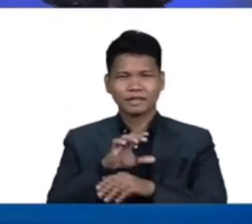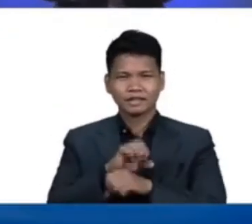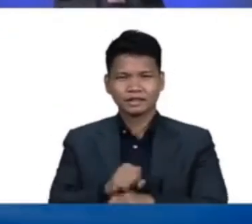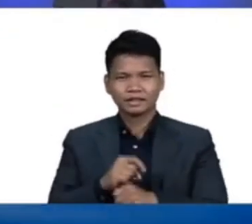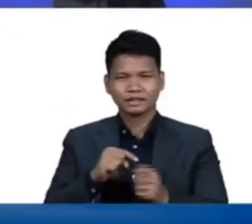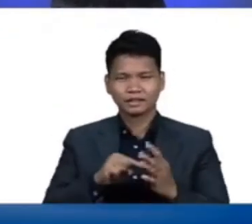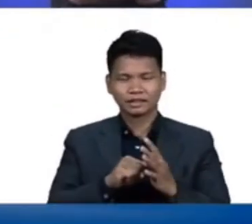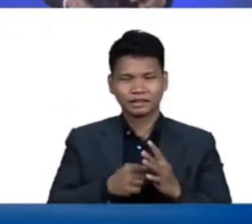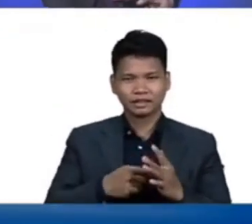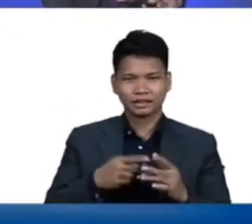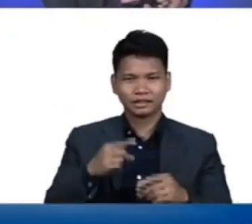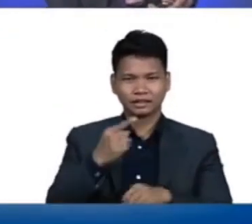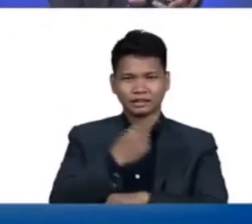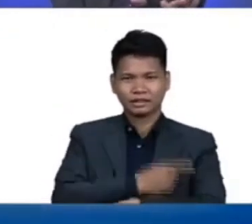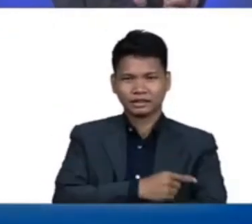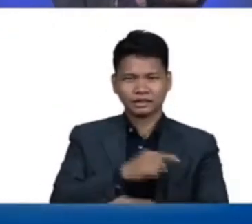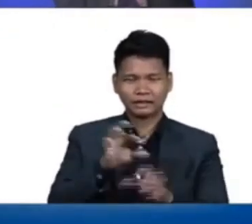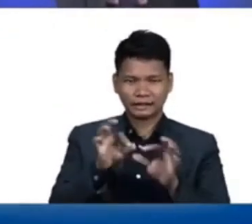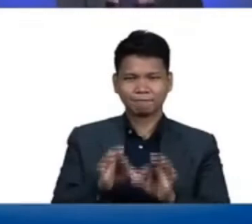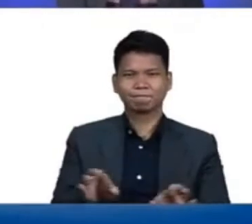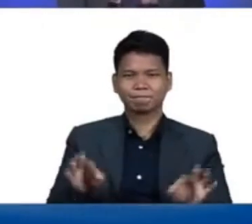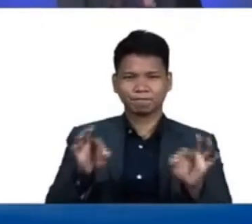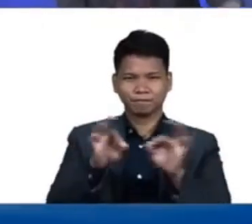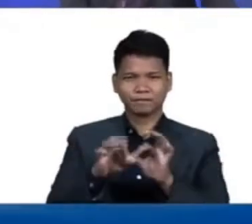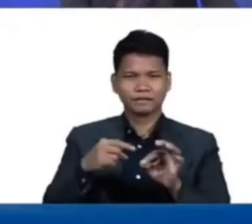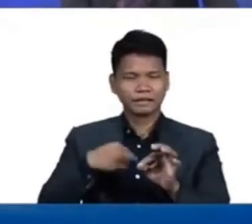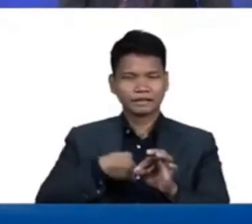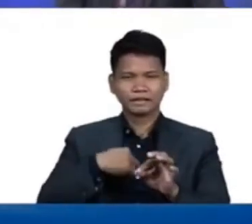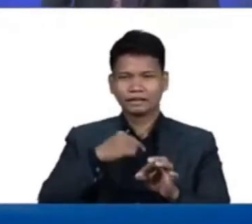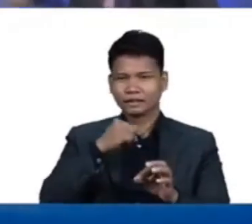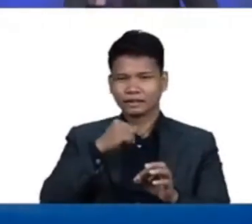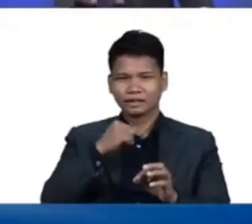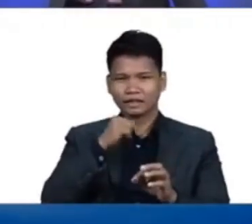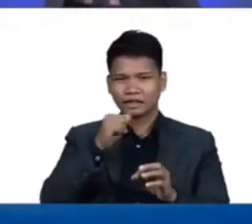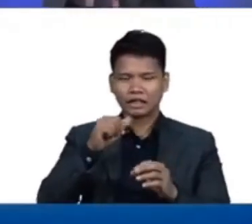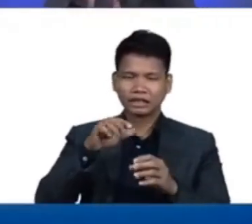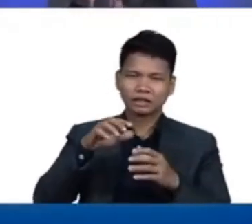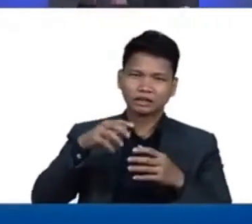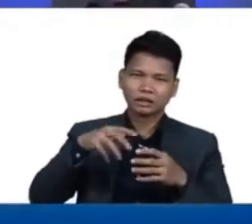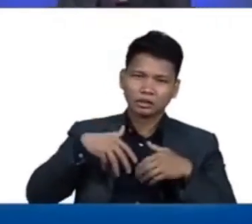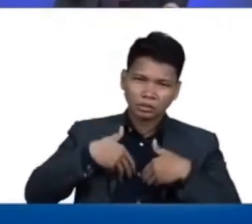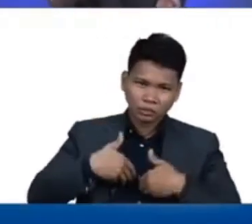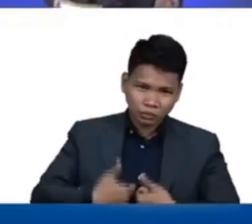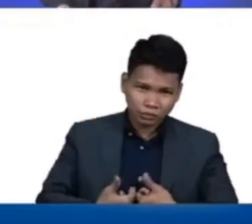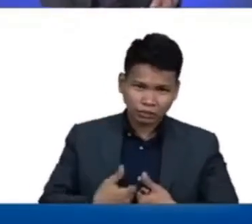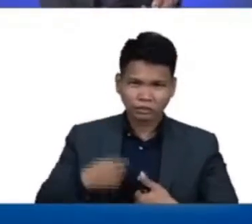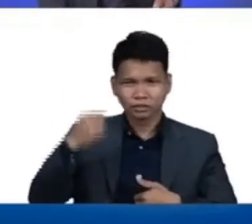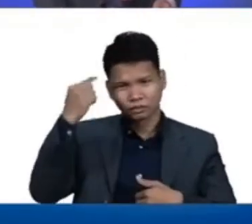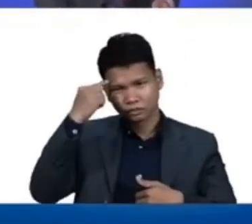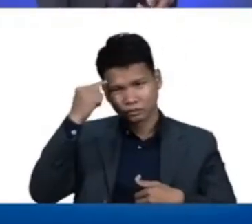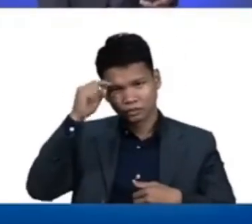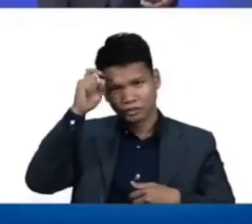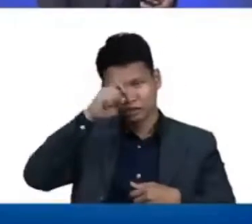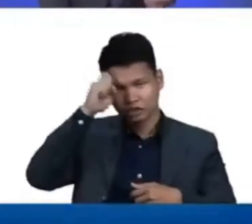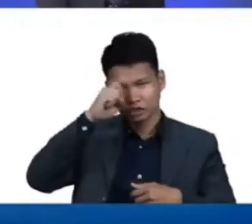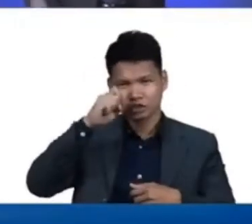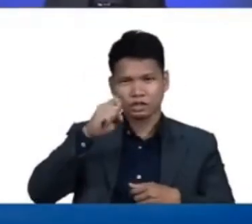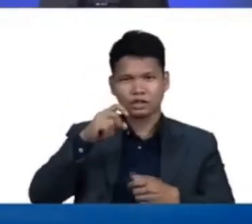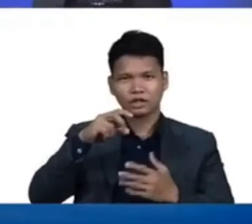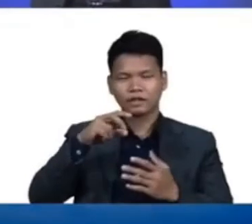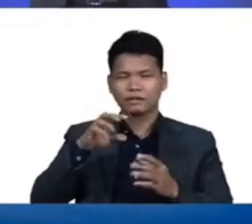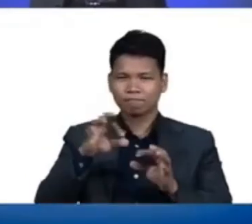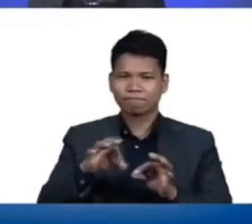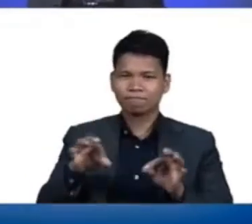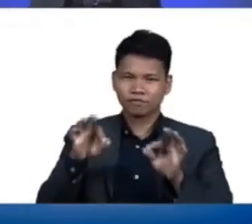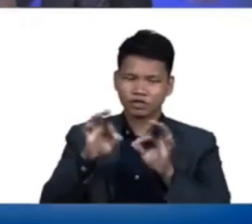the day it is a valuable and un-exhaustible mind of knowledge and virtue let's